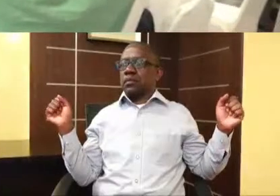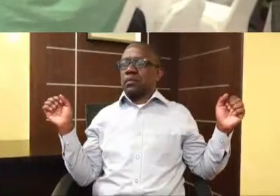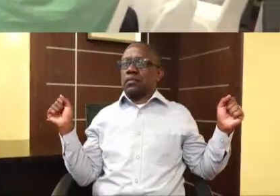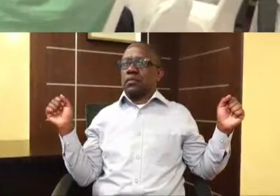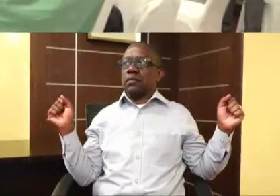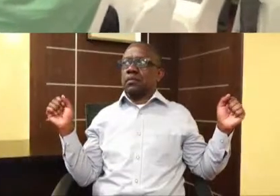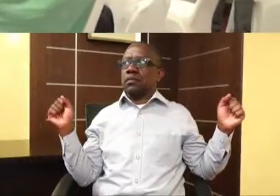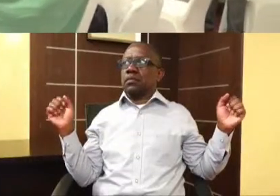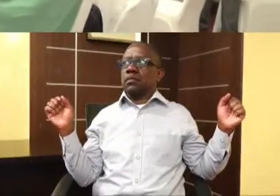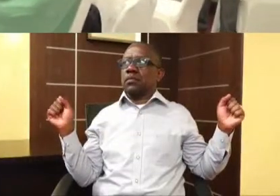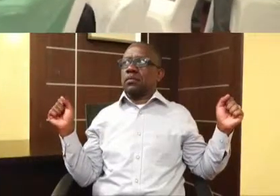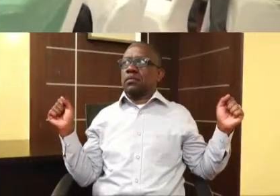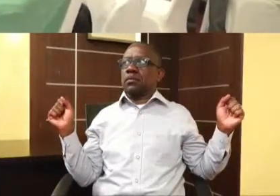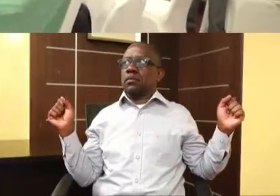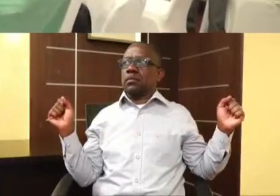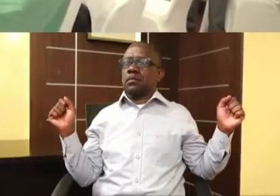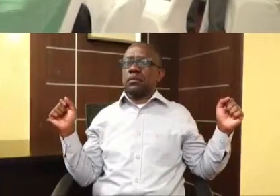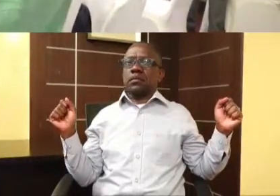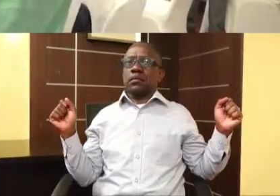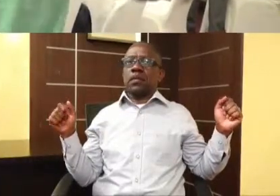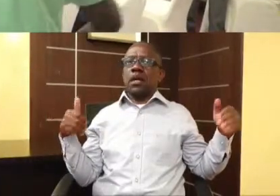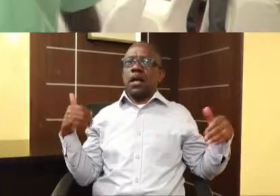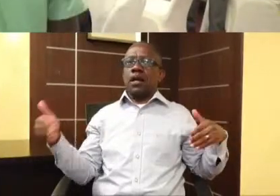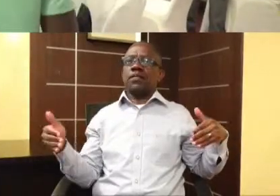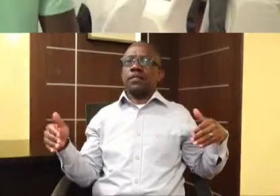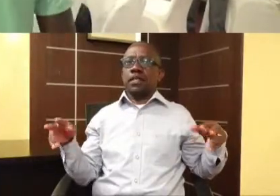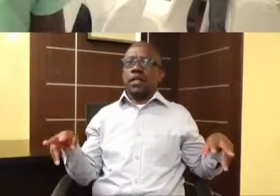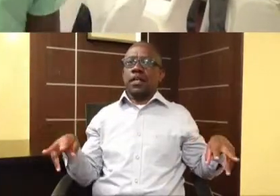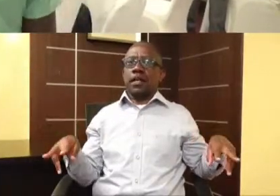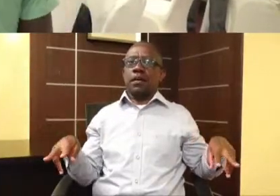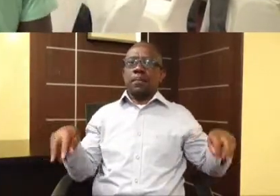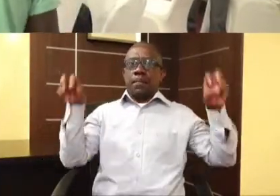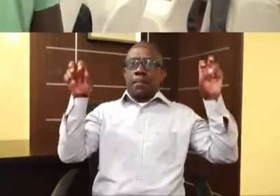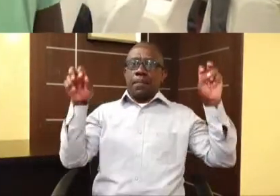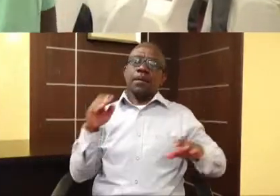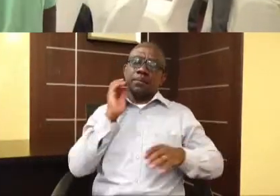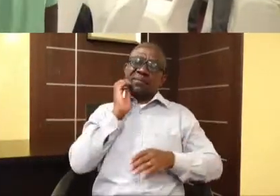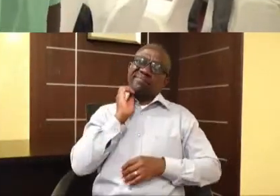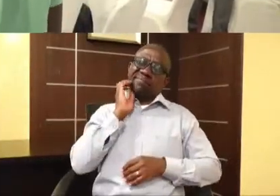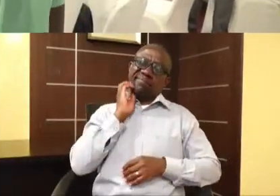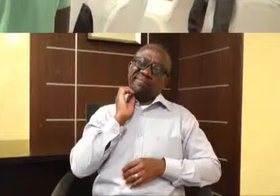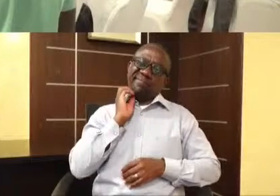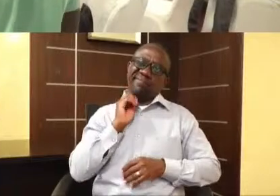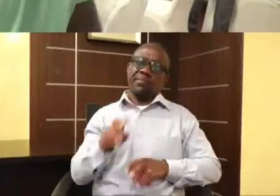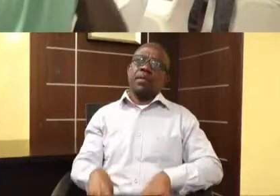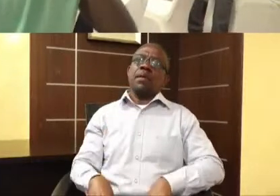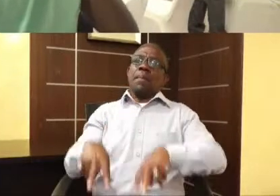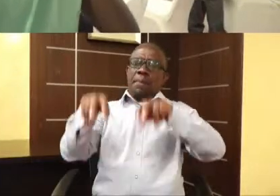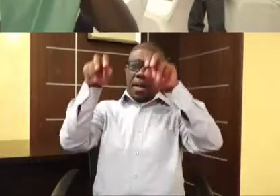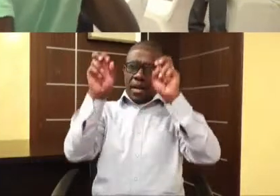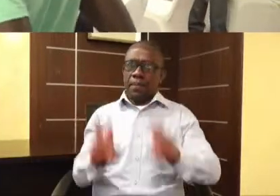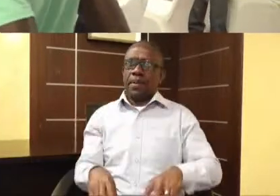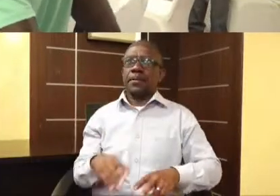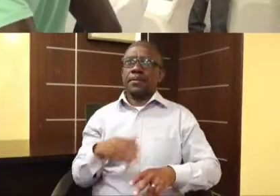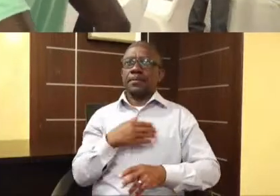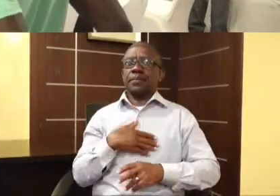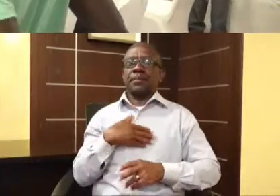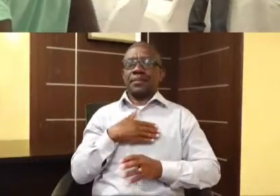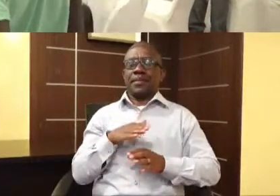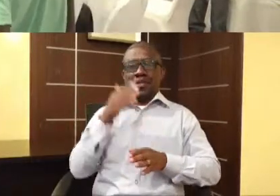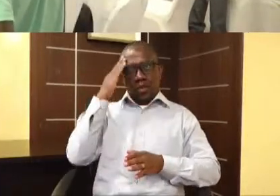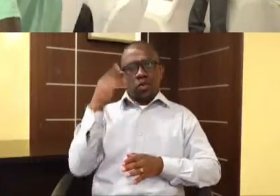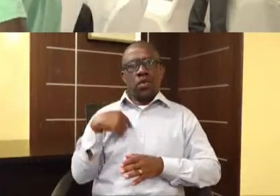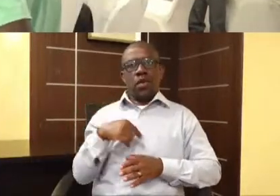I want us to do a big jump. Yes, a big jump. We're on ground floor. So nobody will